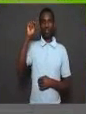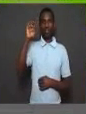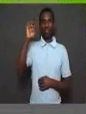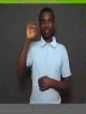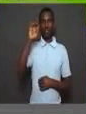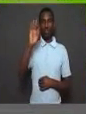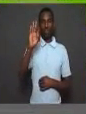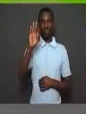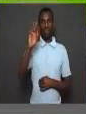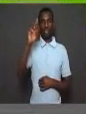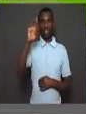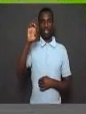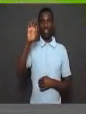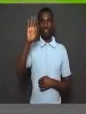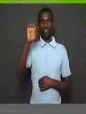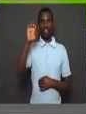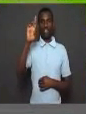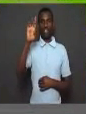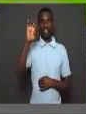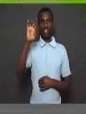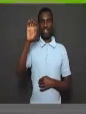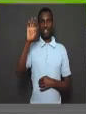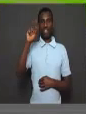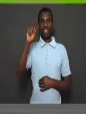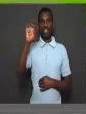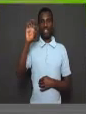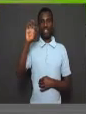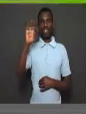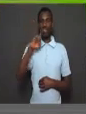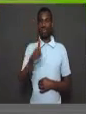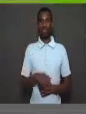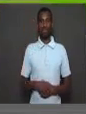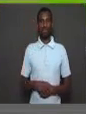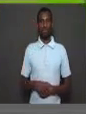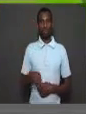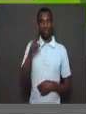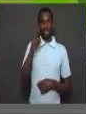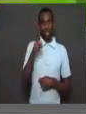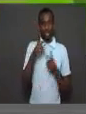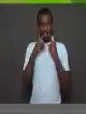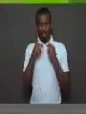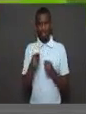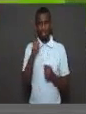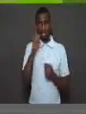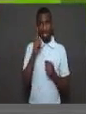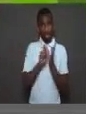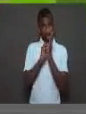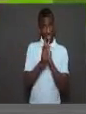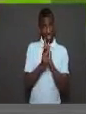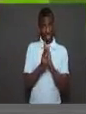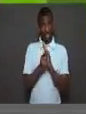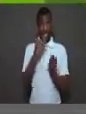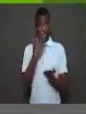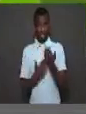To explain the concept of frame of reference, we discussed an example